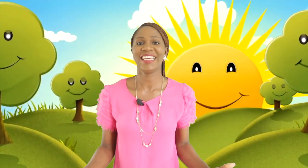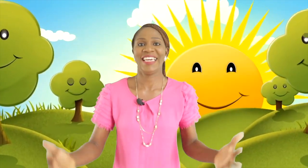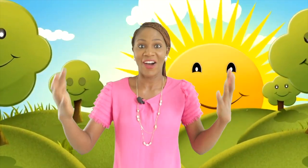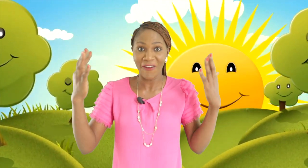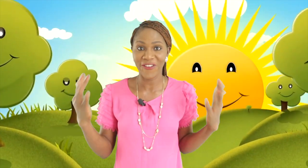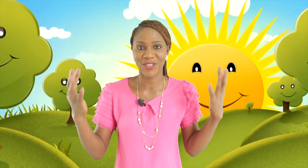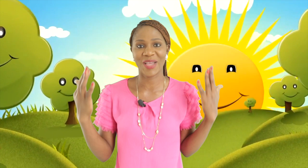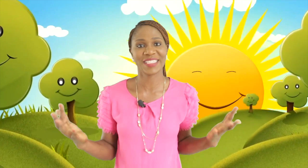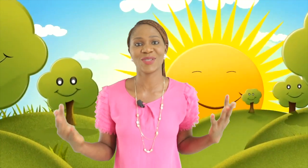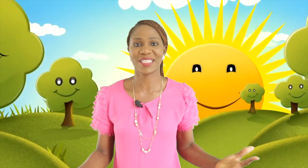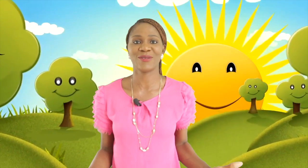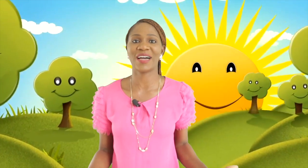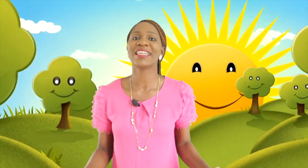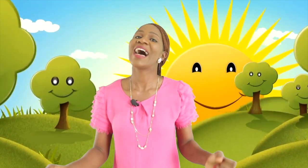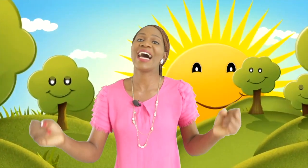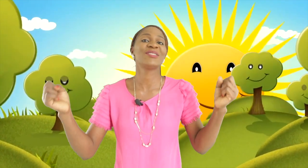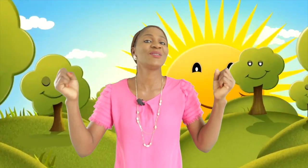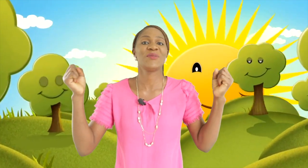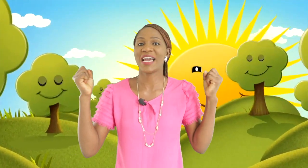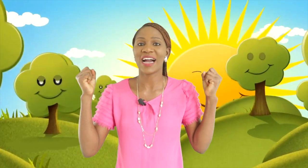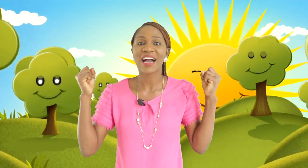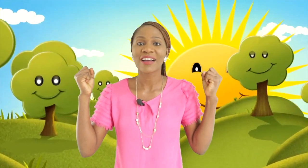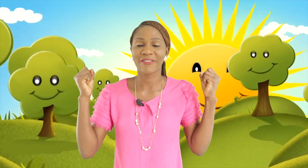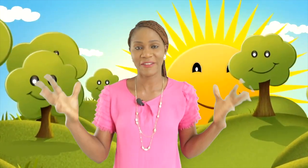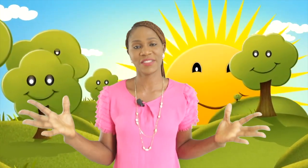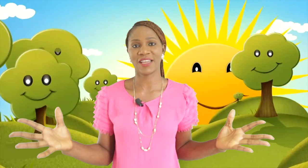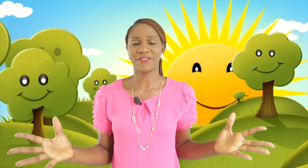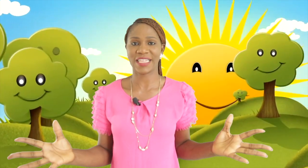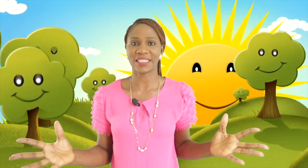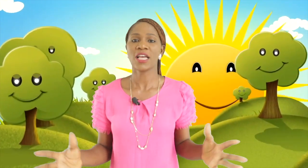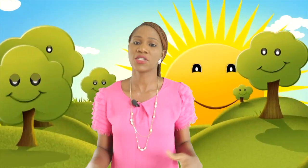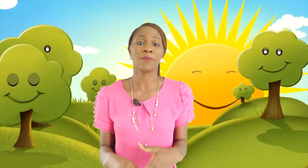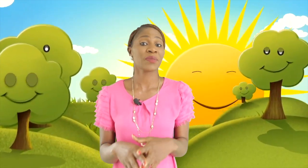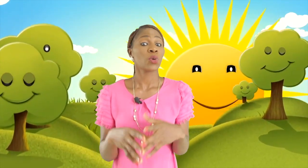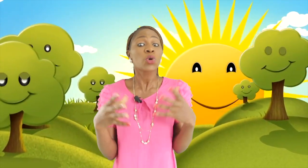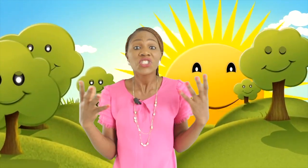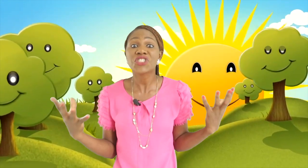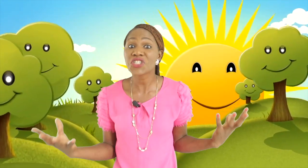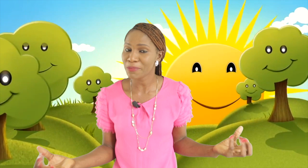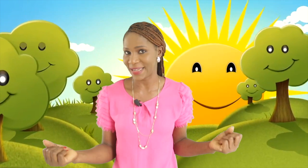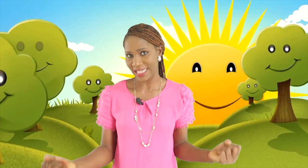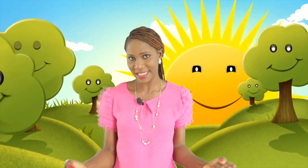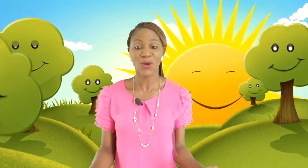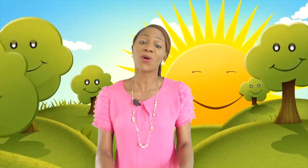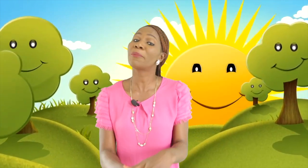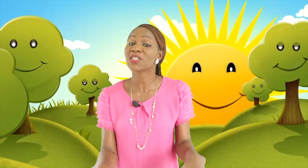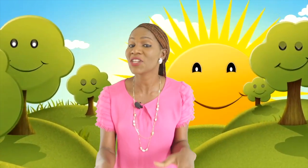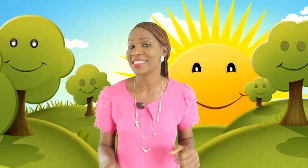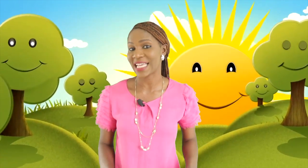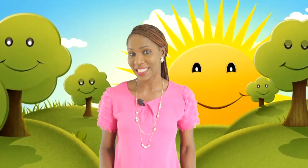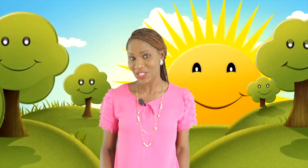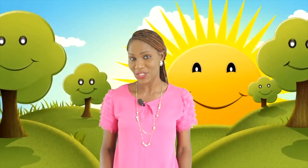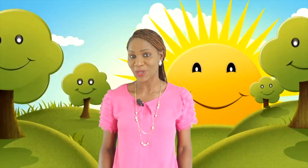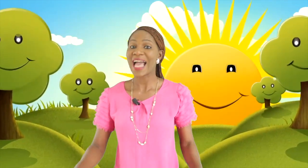month of 2021, and we are grateful to God for that. So could you please go put